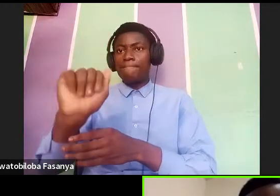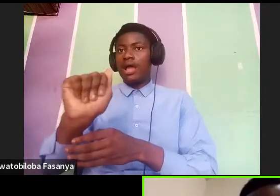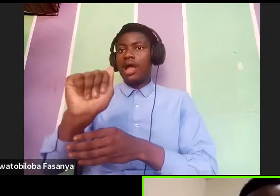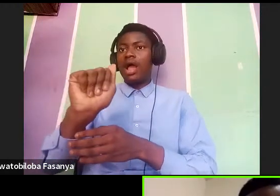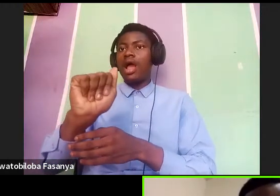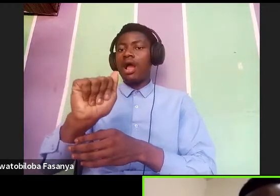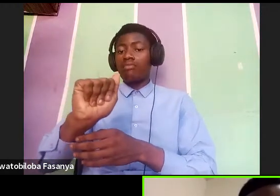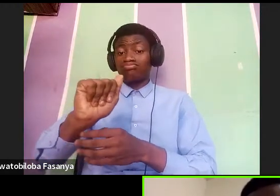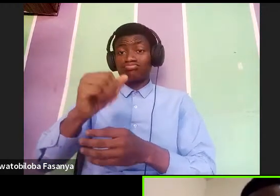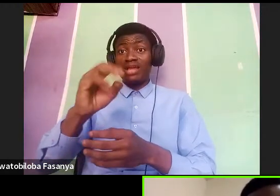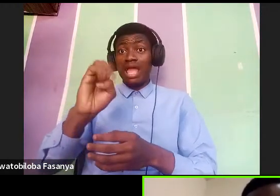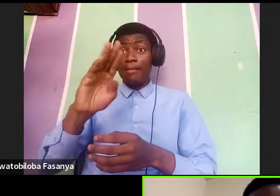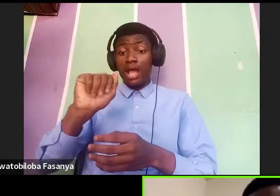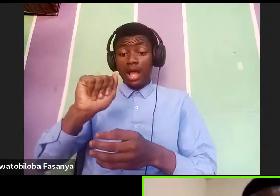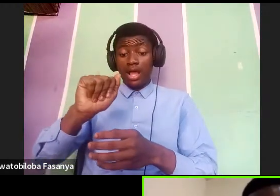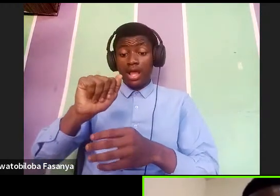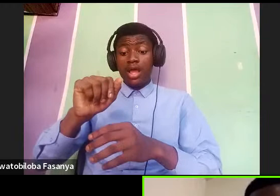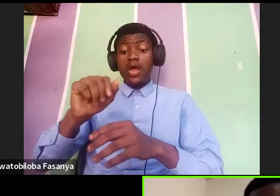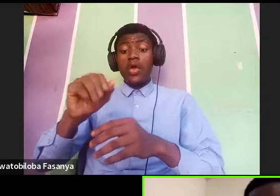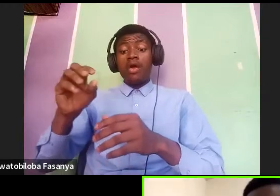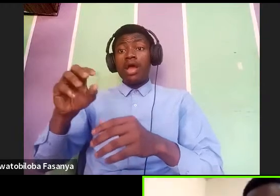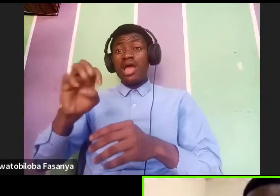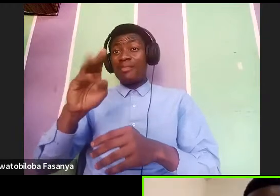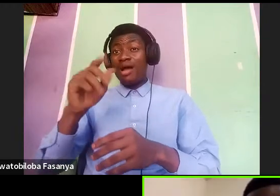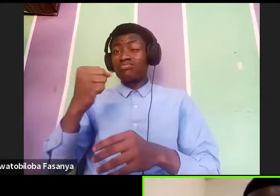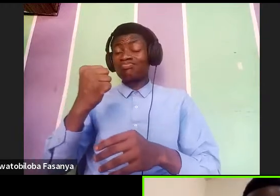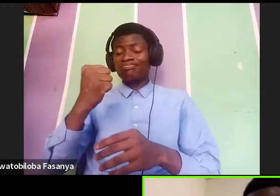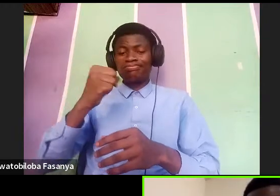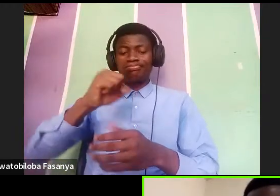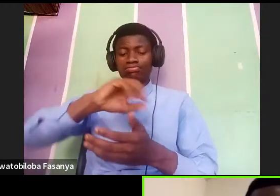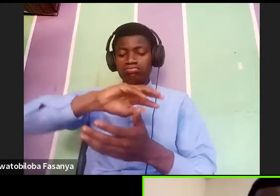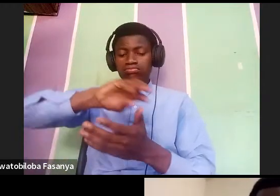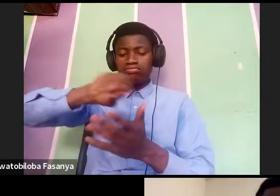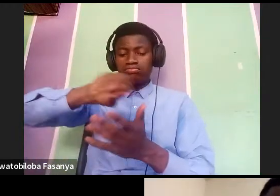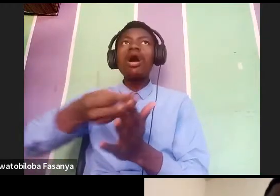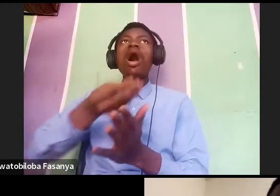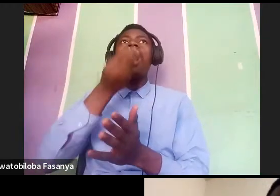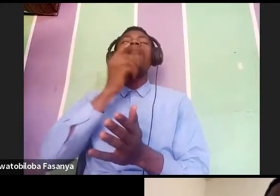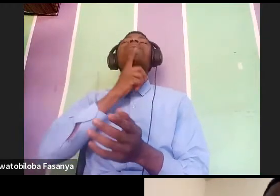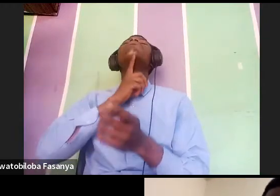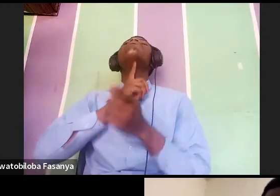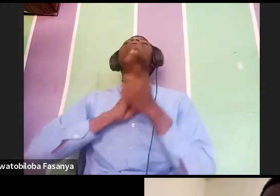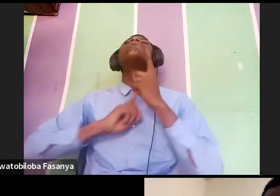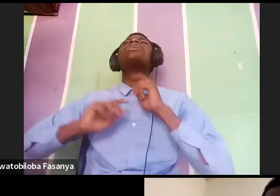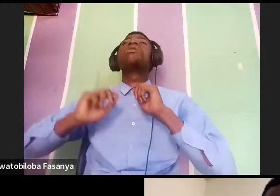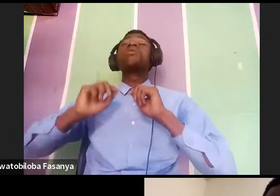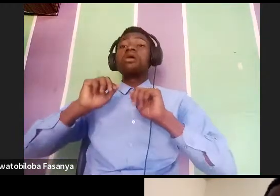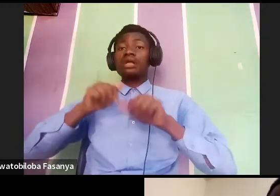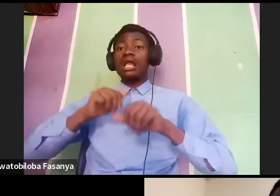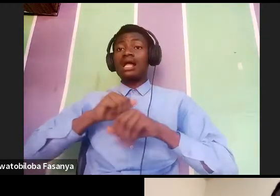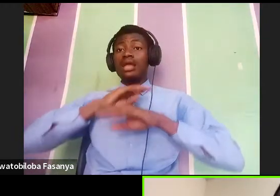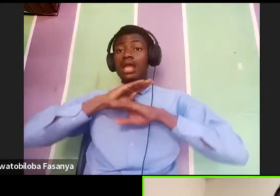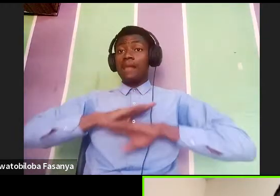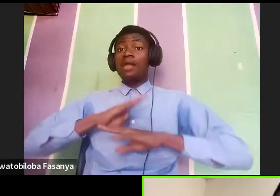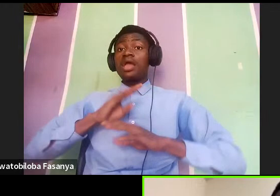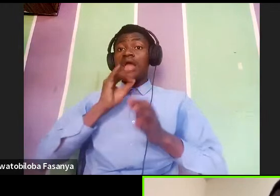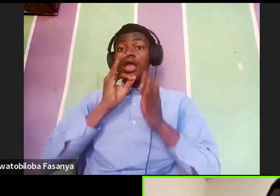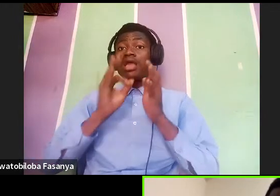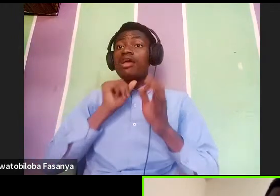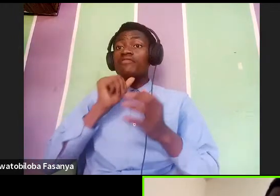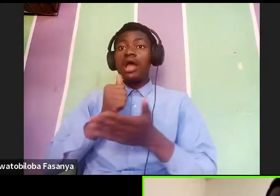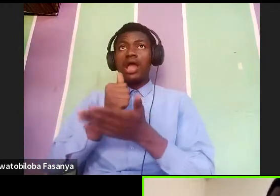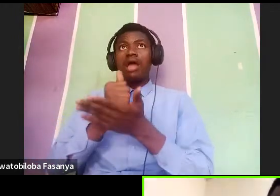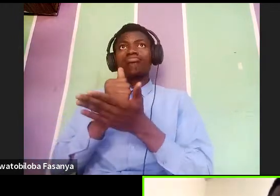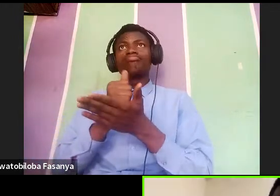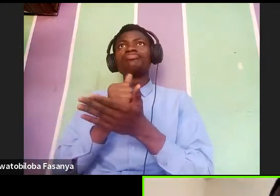like it's gradually moving with the EBA, you may need to try some more and see if it does help. And in between, from time to time, keep trying